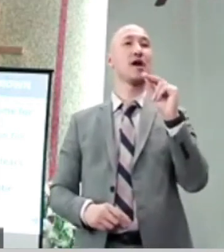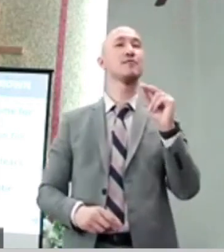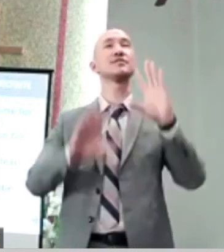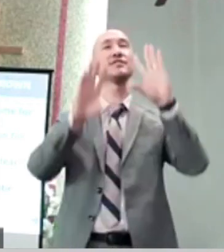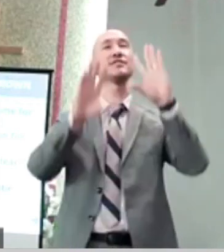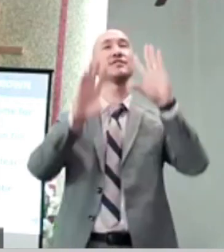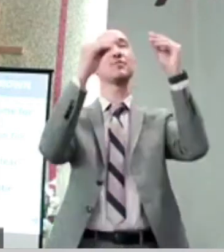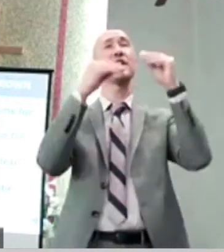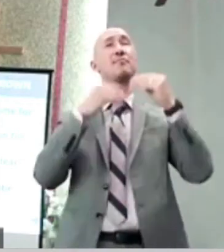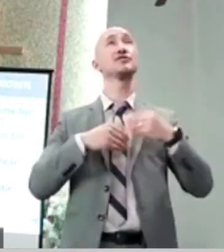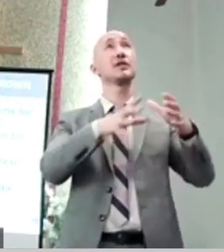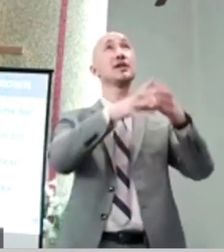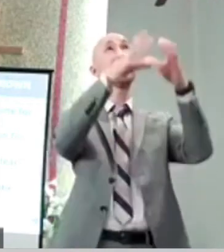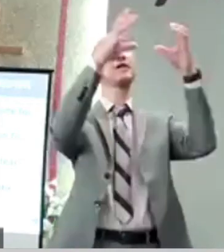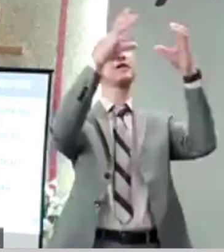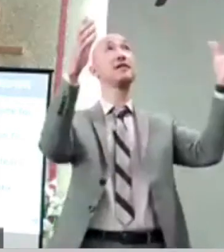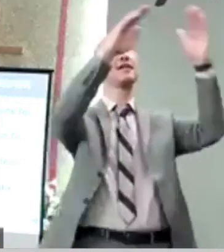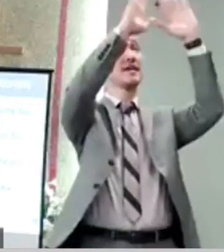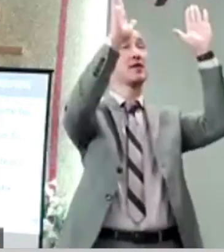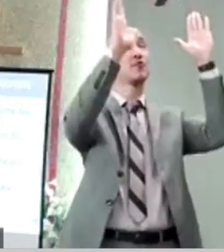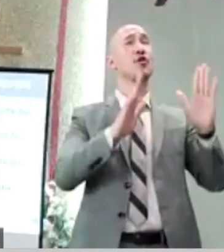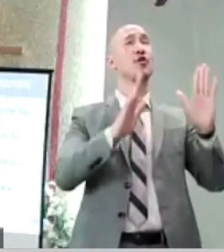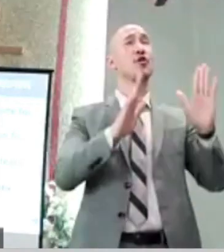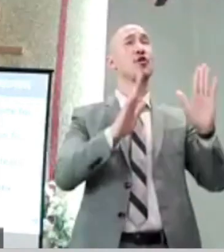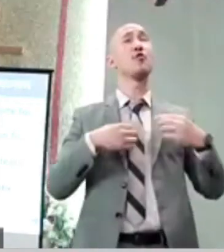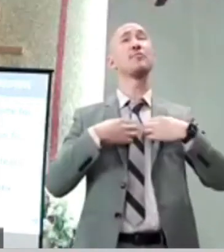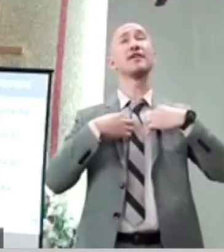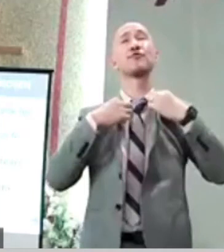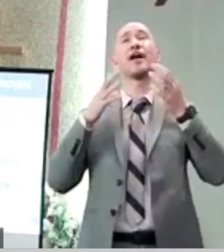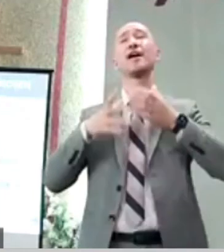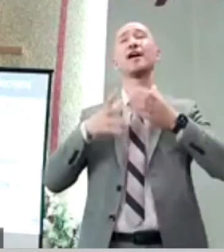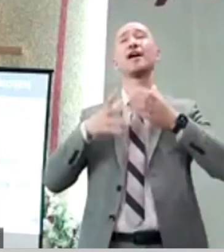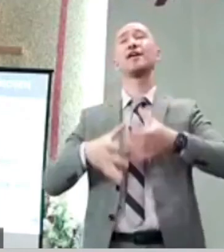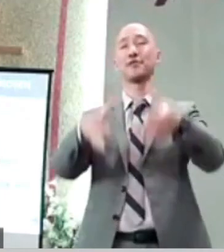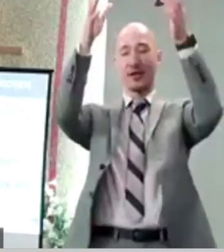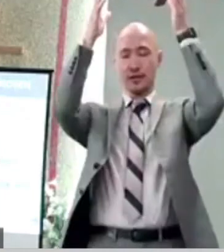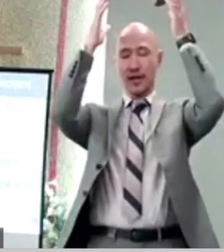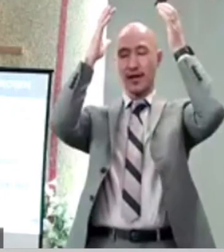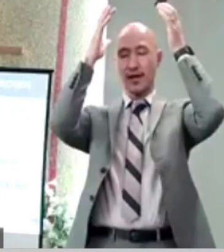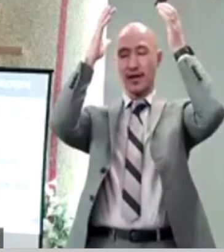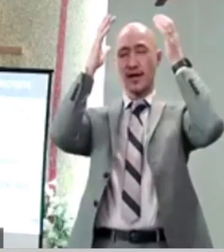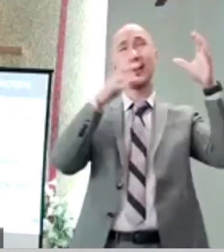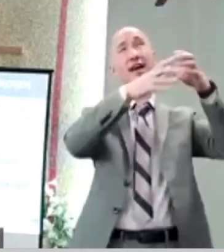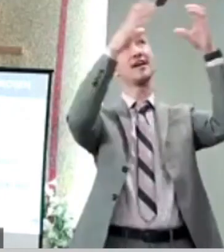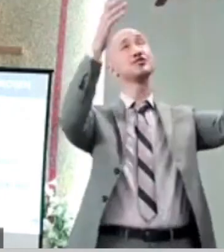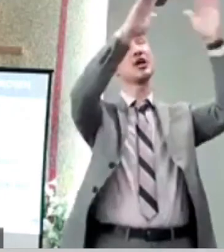And I'll receive my mansion, robe and crown.